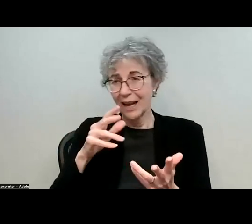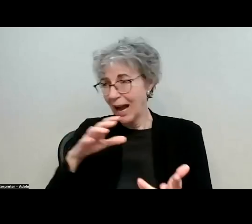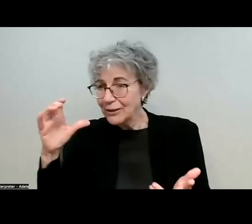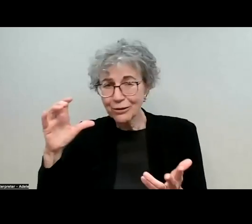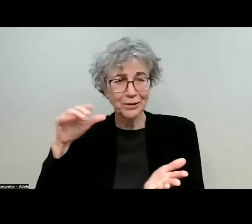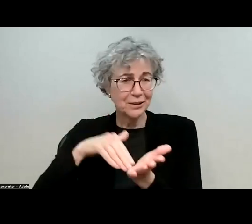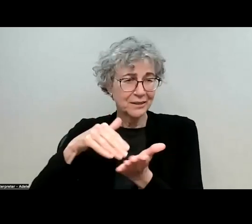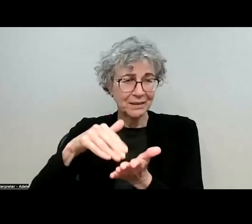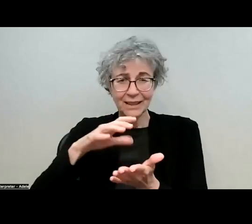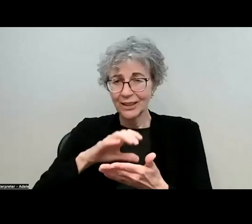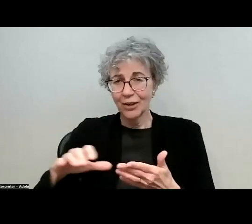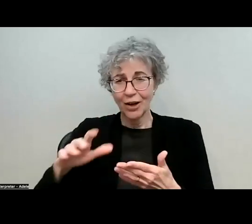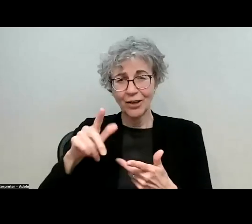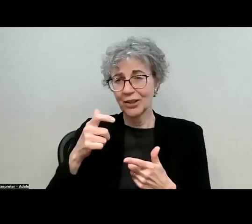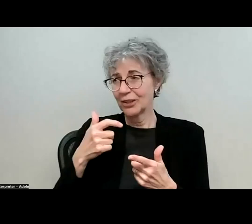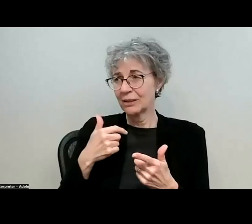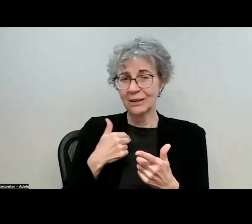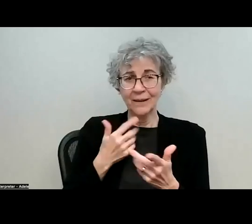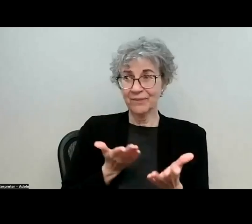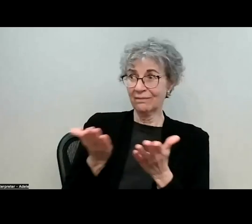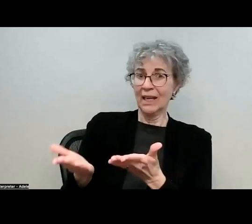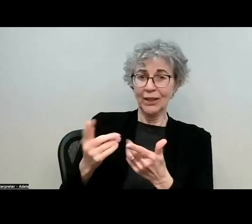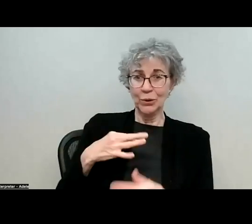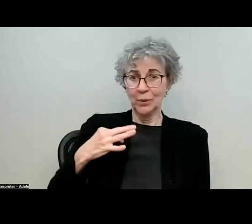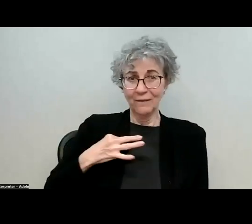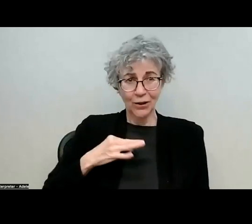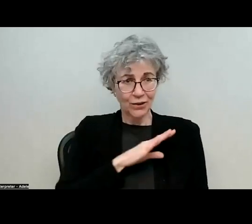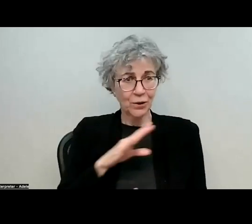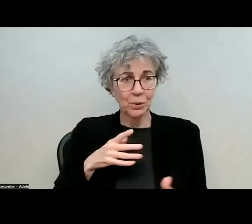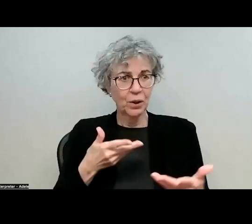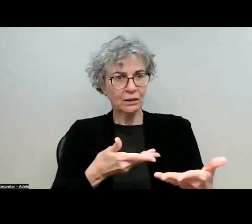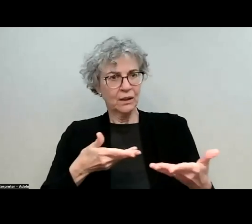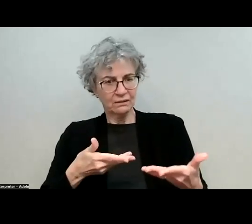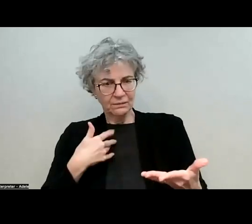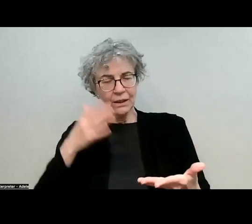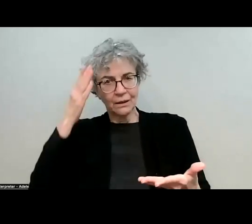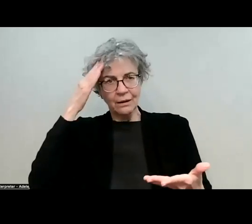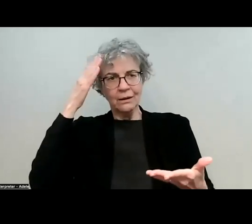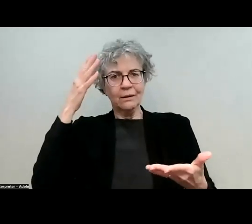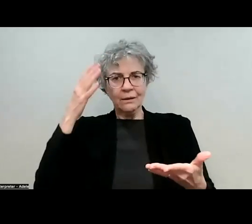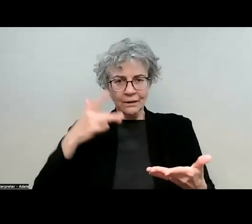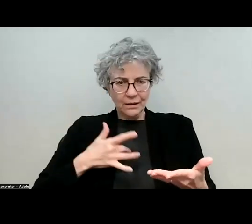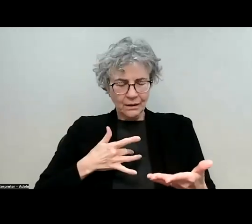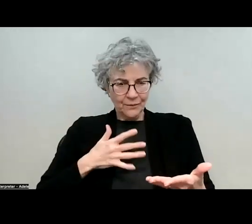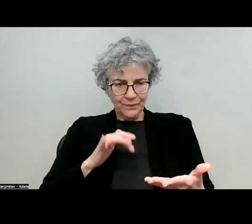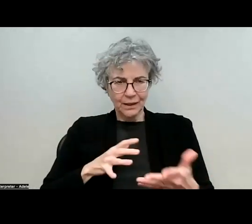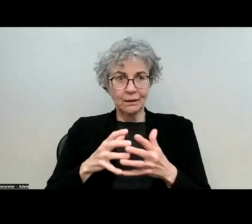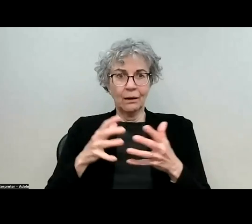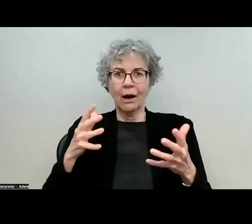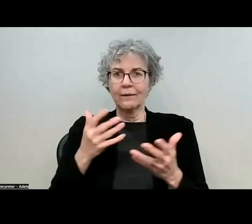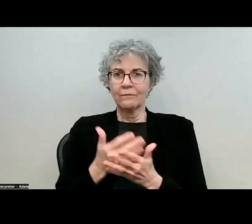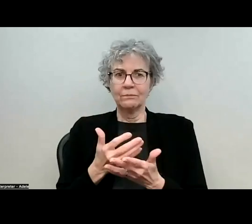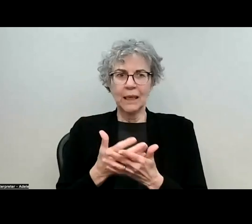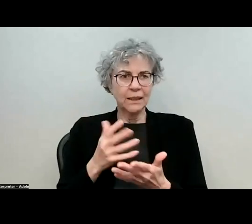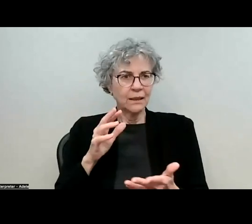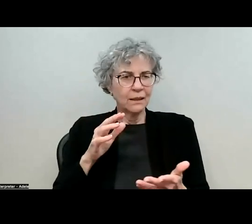I certainly get that, it can be a little much for a volunteer board to go, oh my goodness, that's a lot of money to put on the line and a lot of